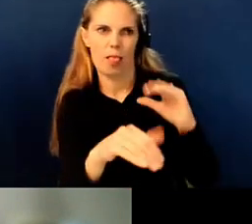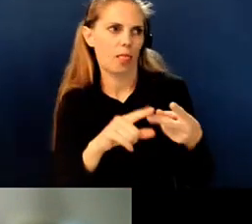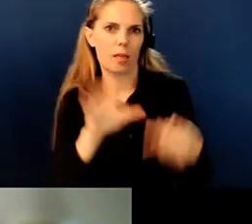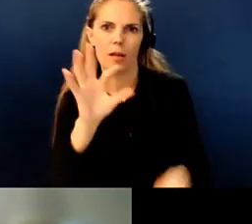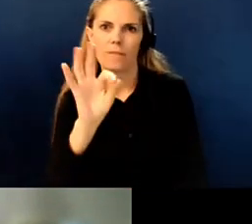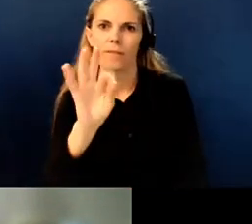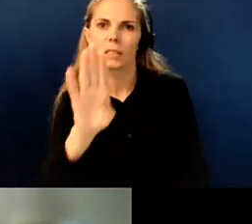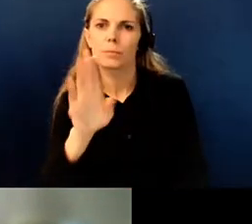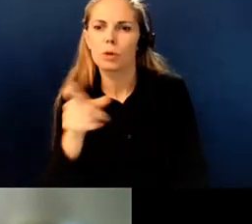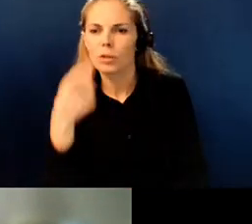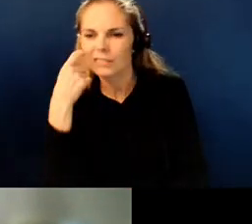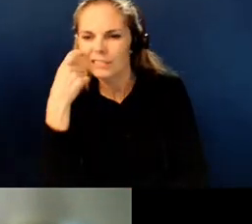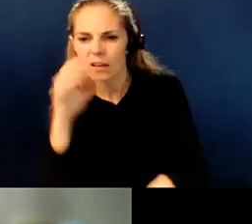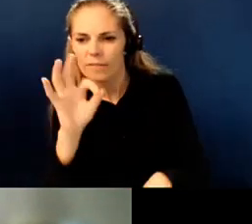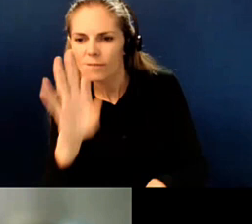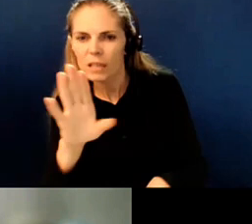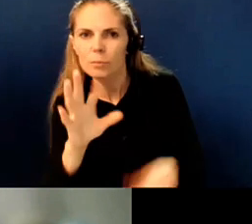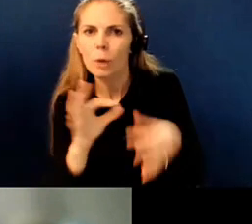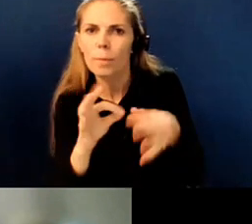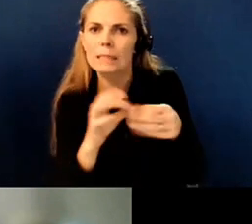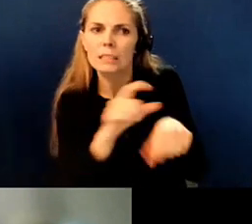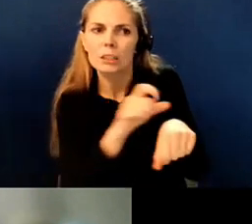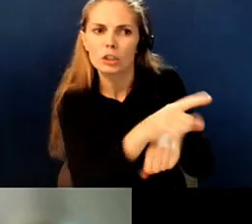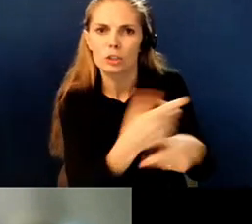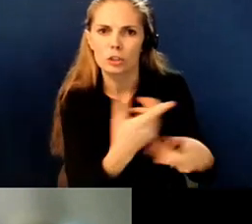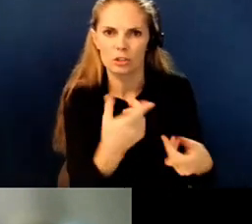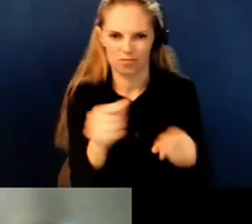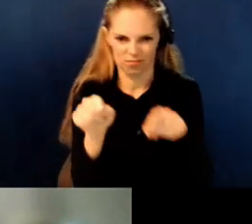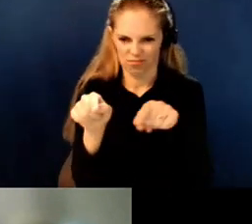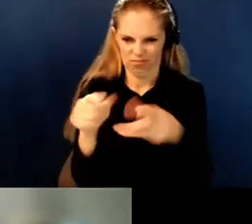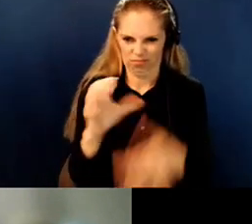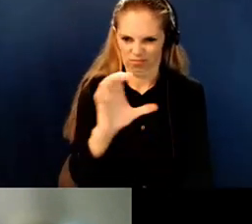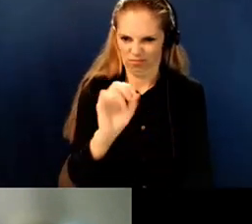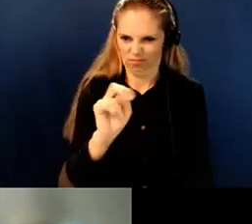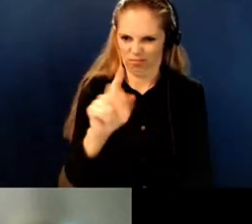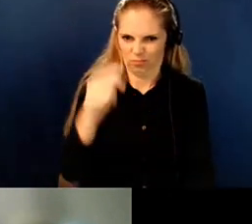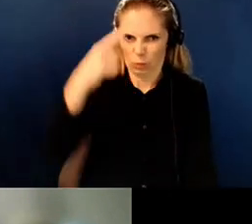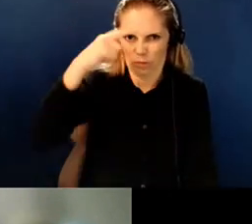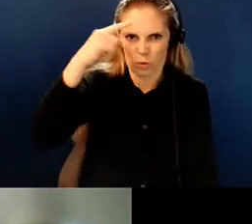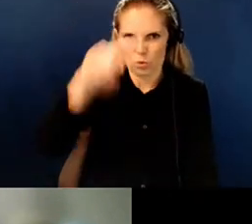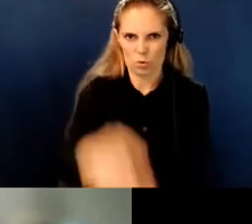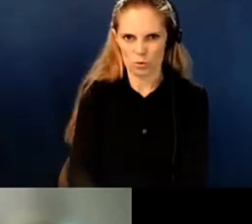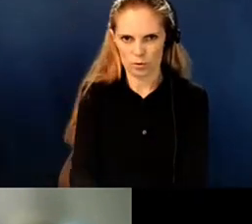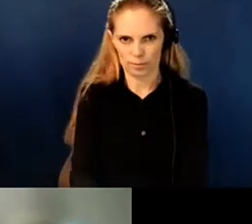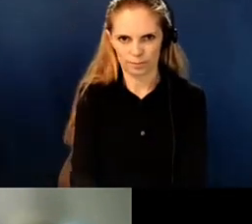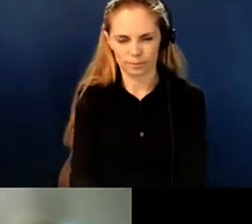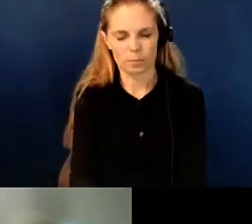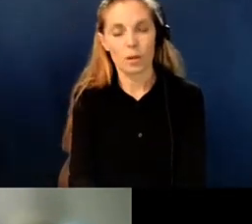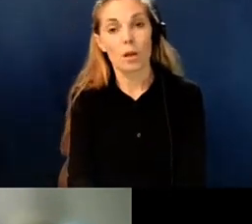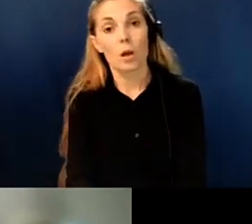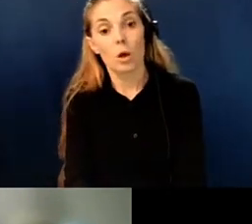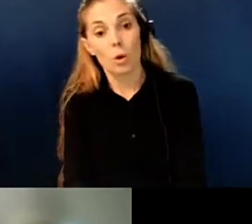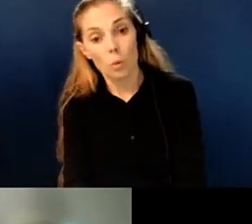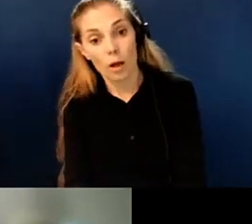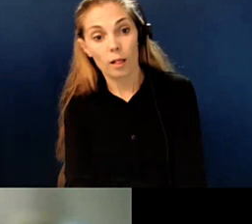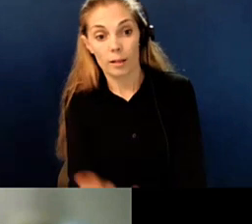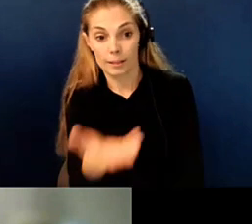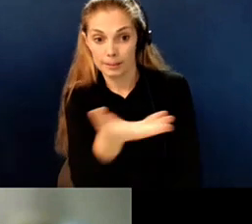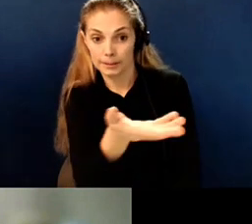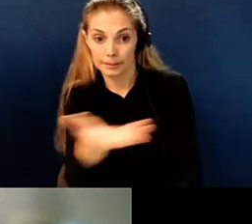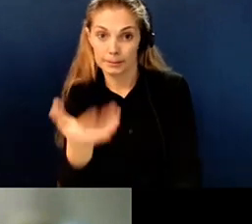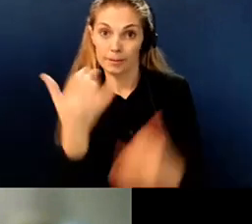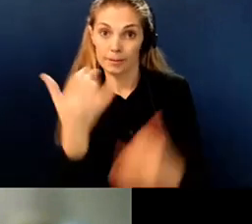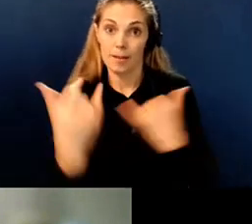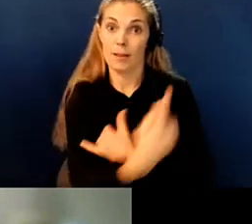of opportunities. So why would you do that? Well, today, 80% of people say texting is the best way to reach them. That's